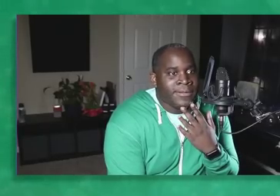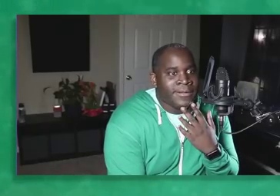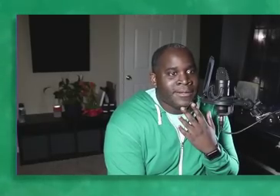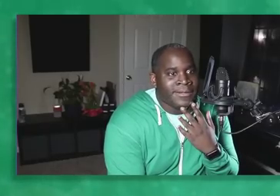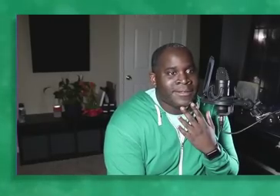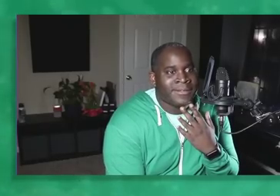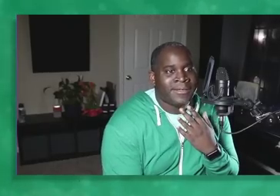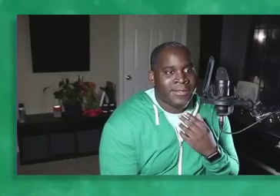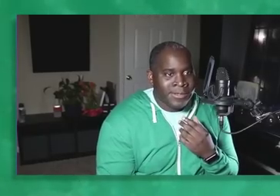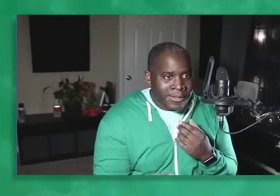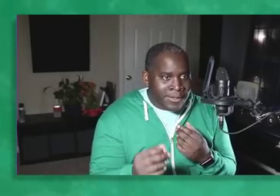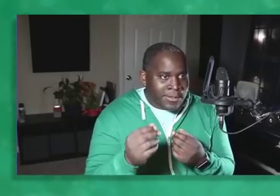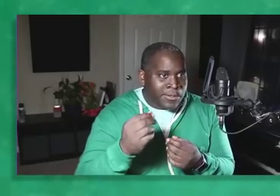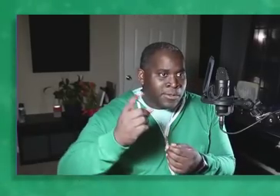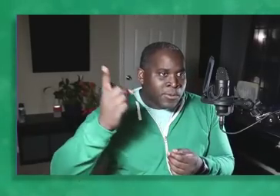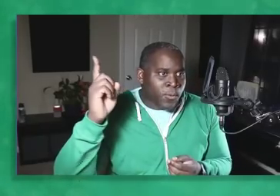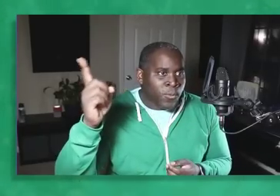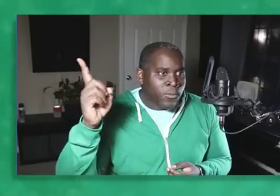down.